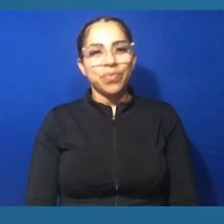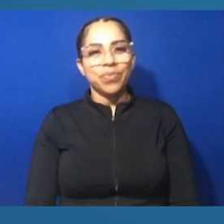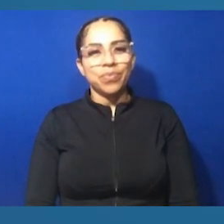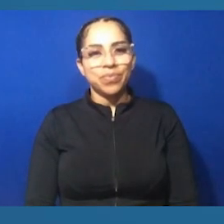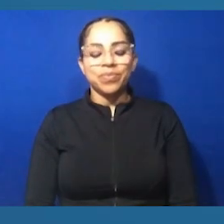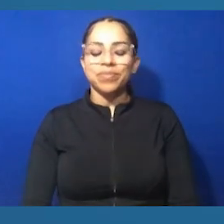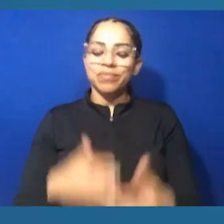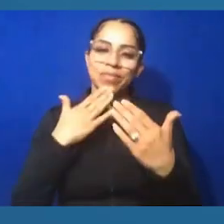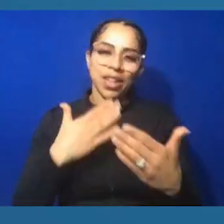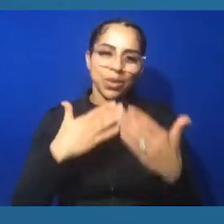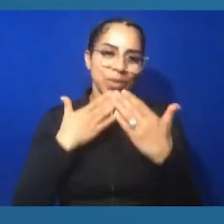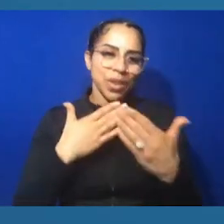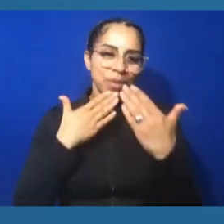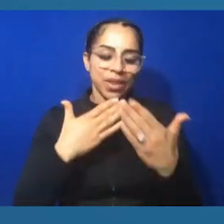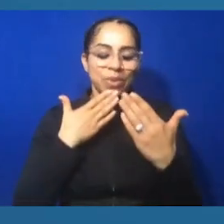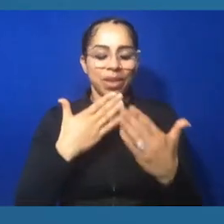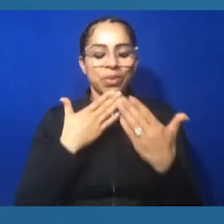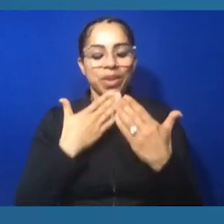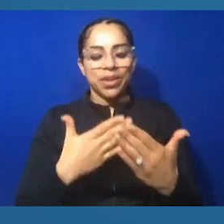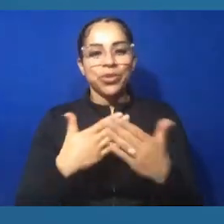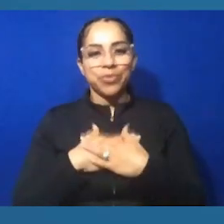Thank you, thank you, thank you.